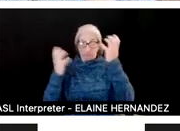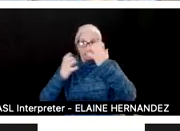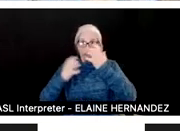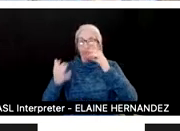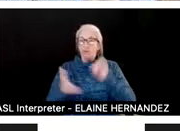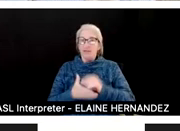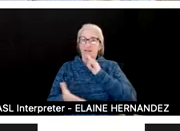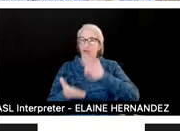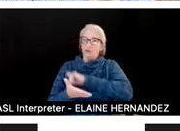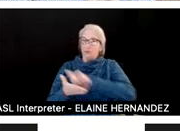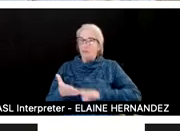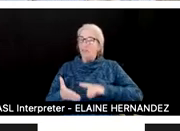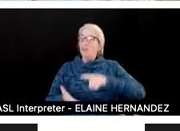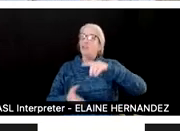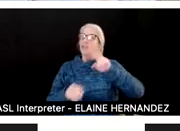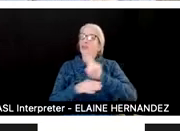conduct. And